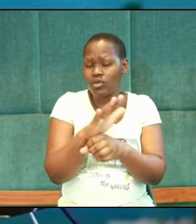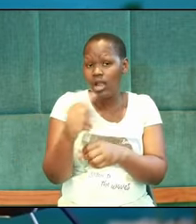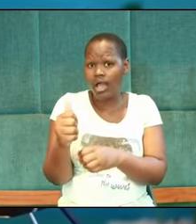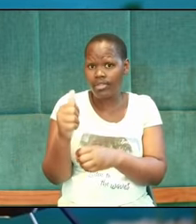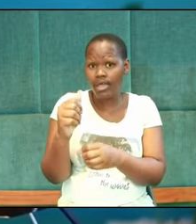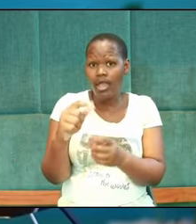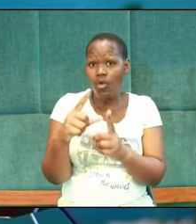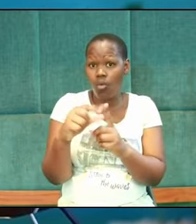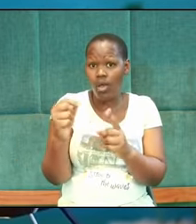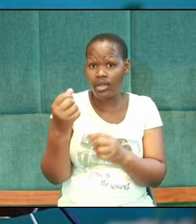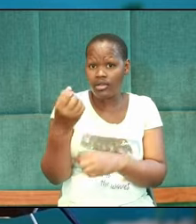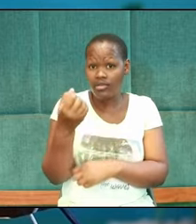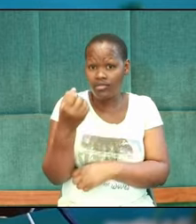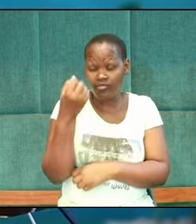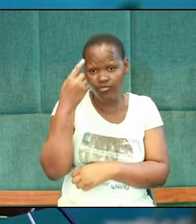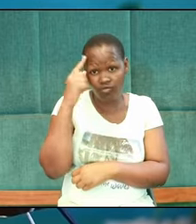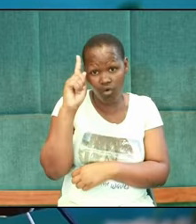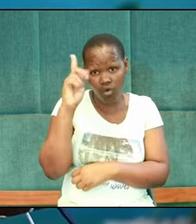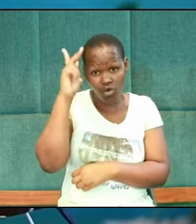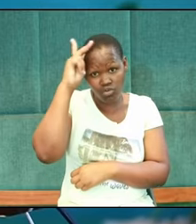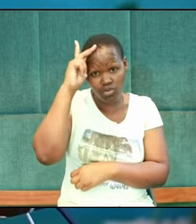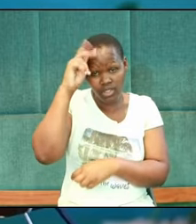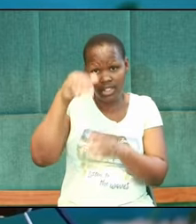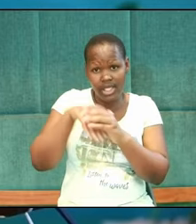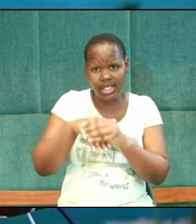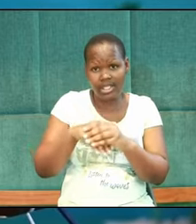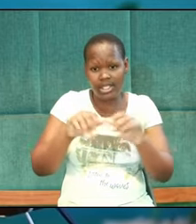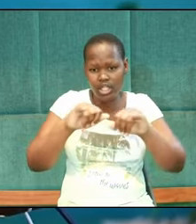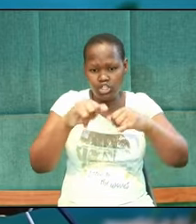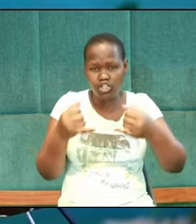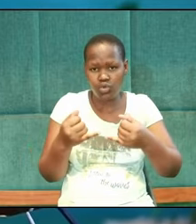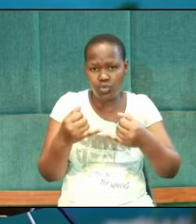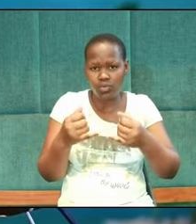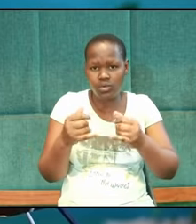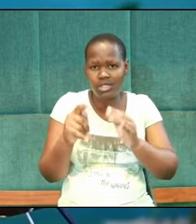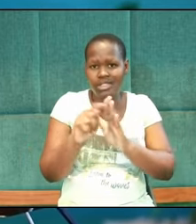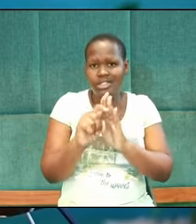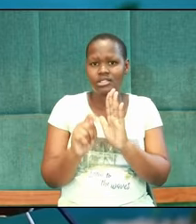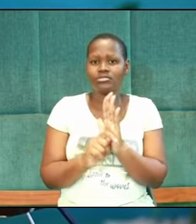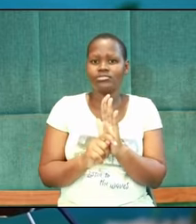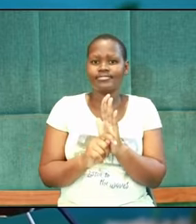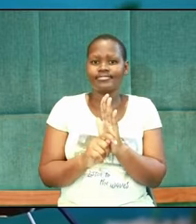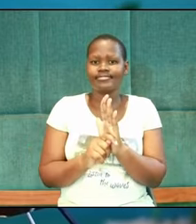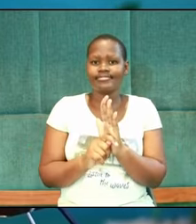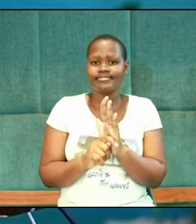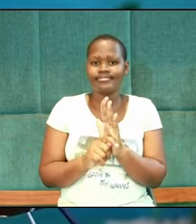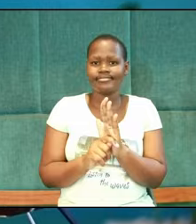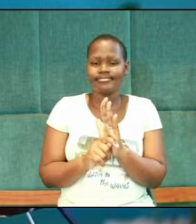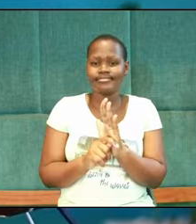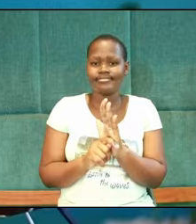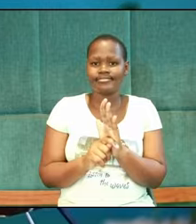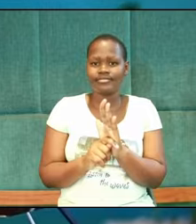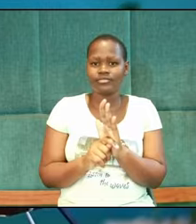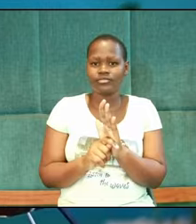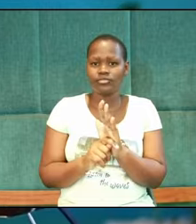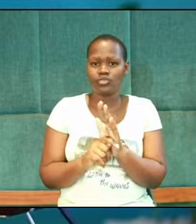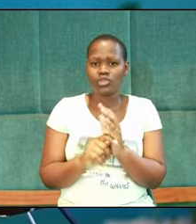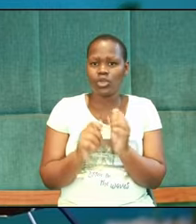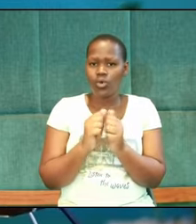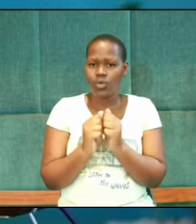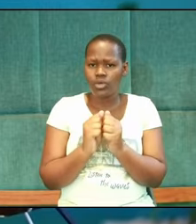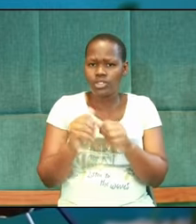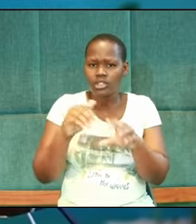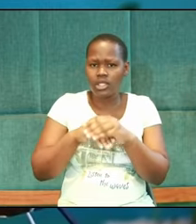knowledge in the New Testament may mean epignosis, which may state in